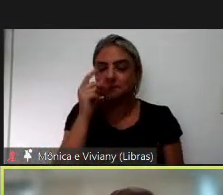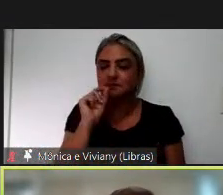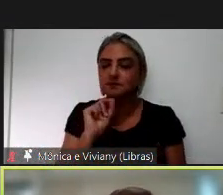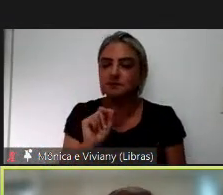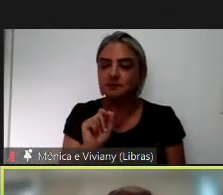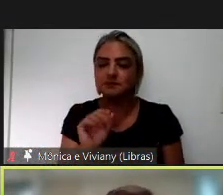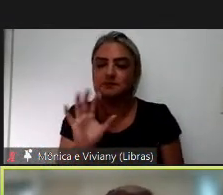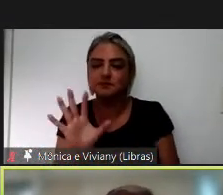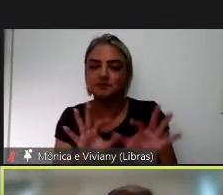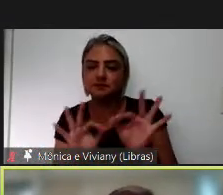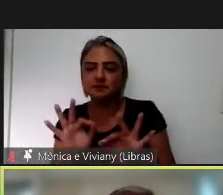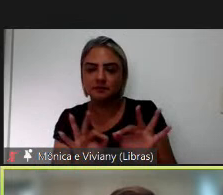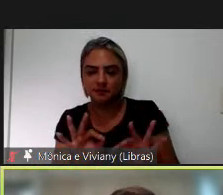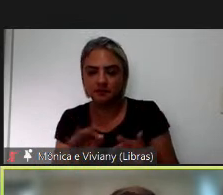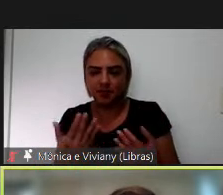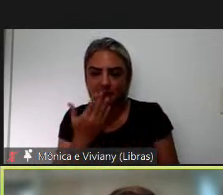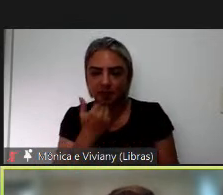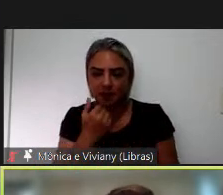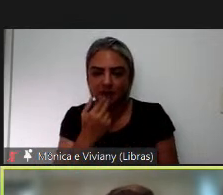advances and some challenges